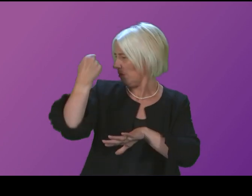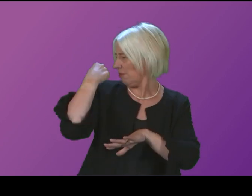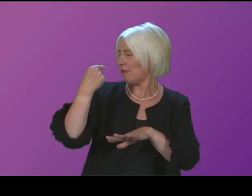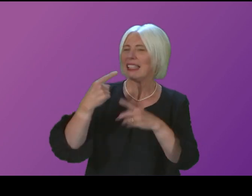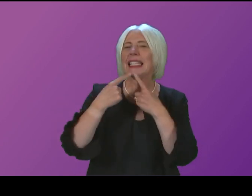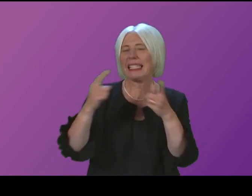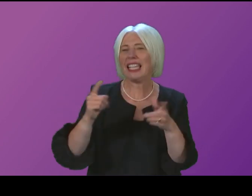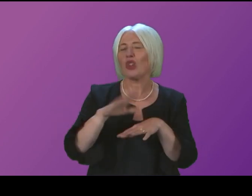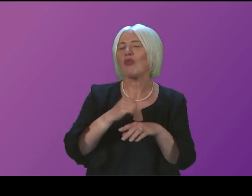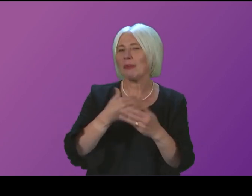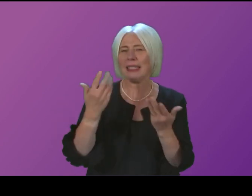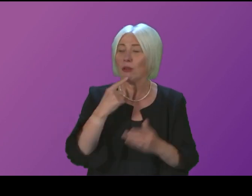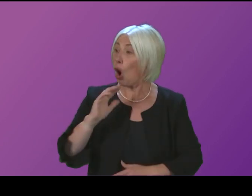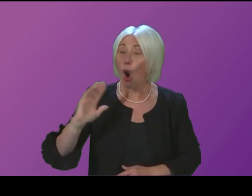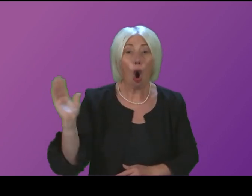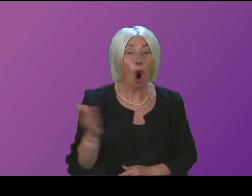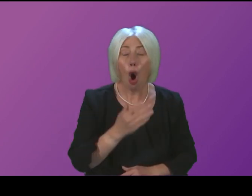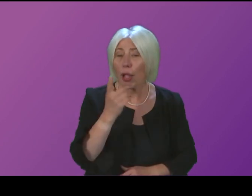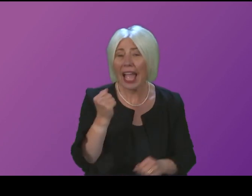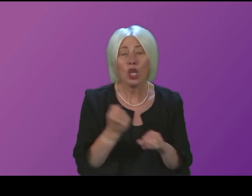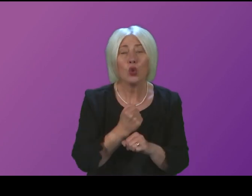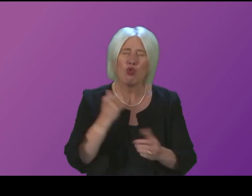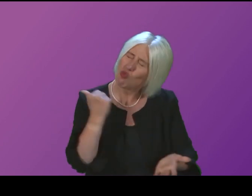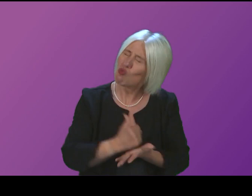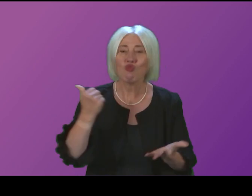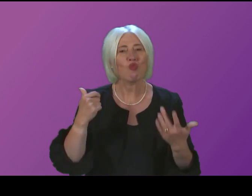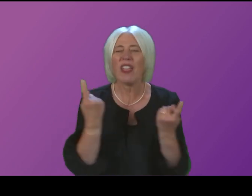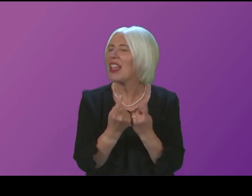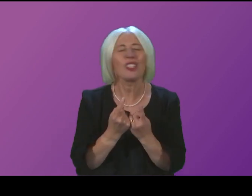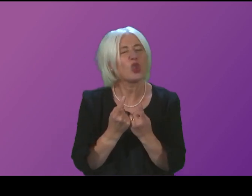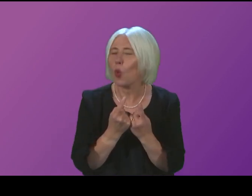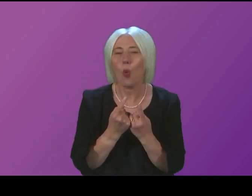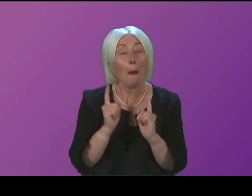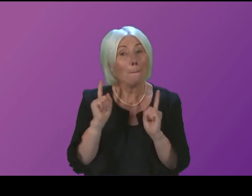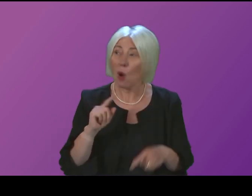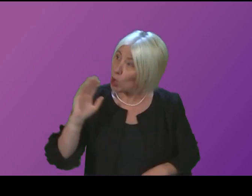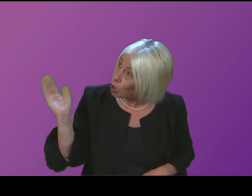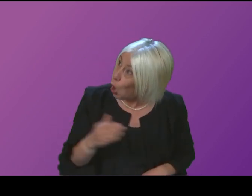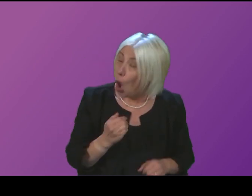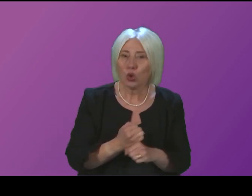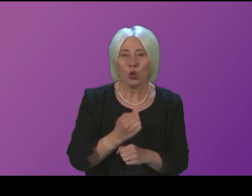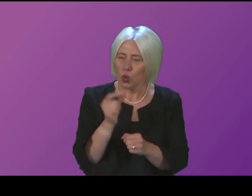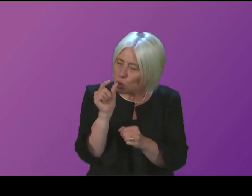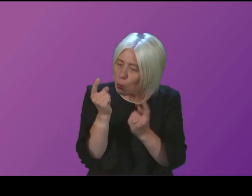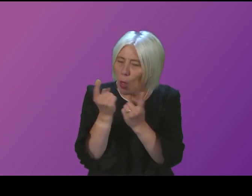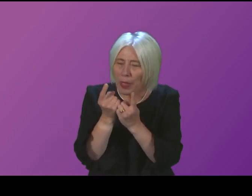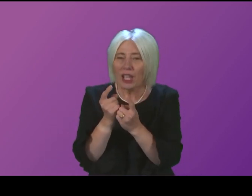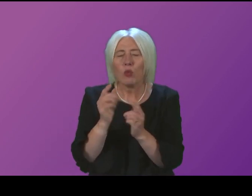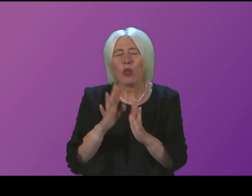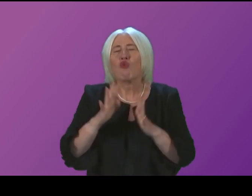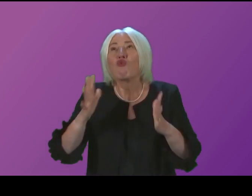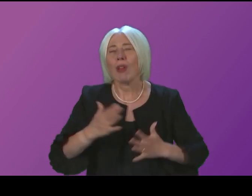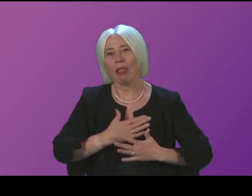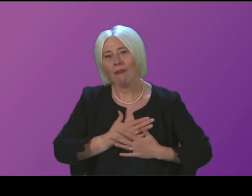said, "Not all of us can do great things, but we can all do small things with great love."